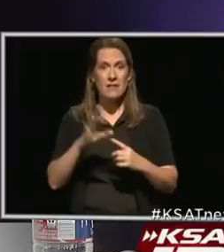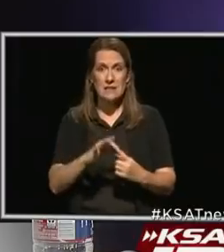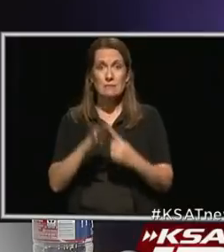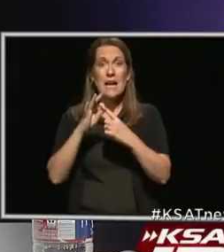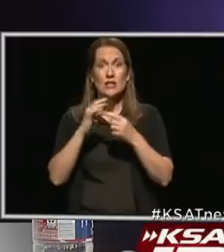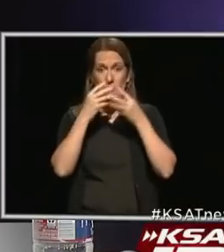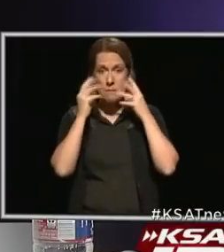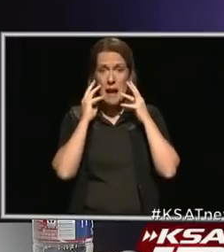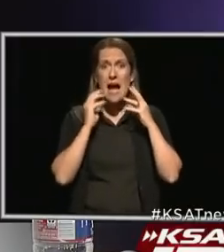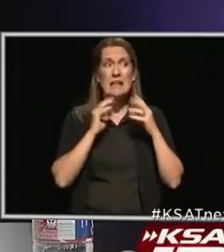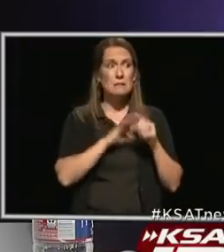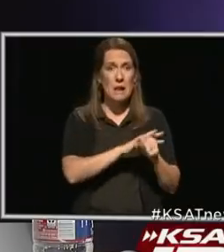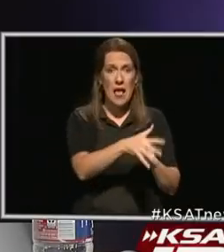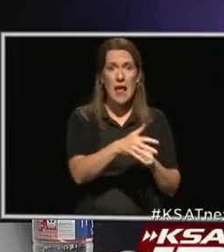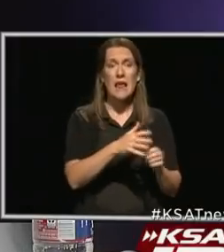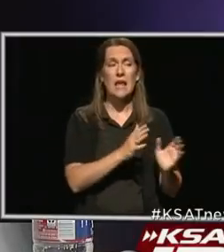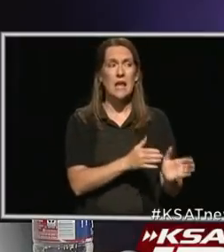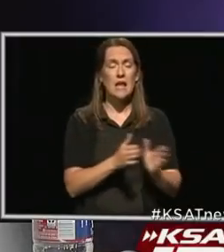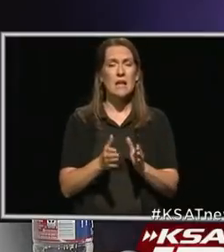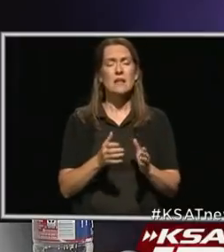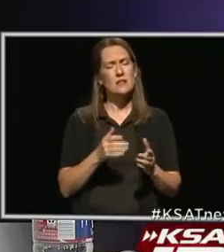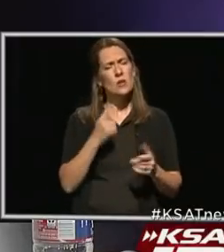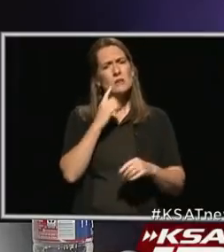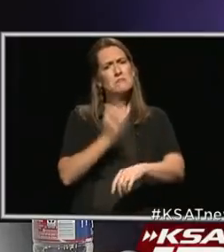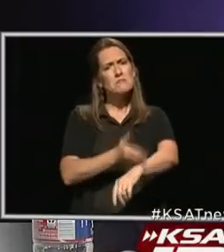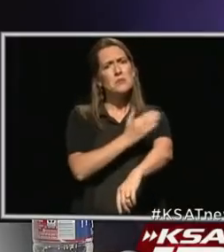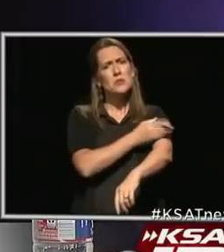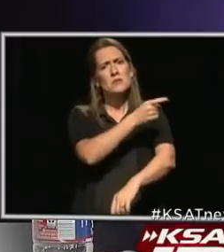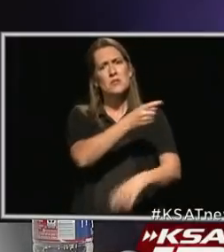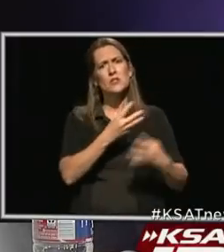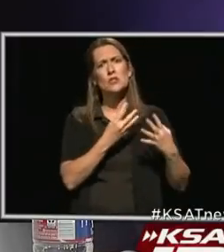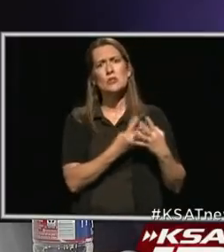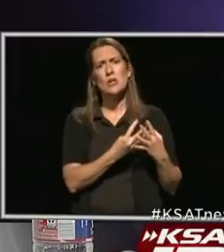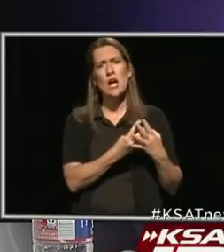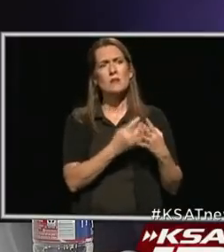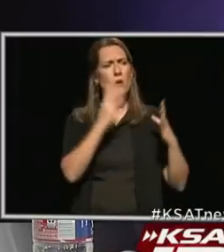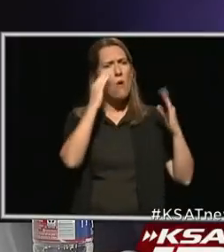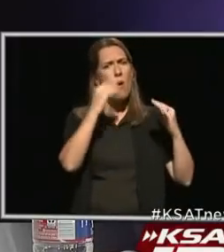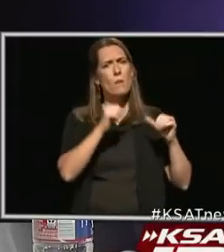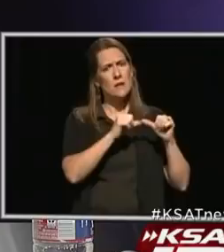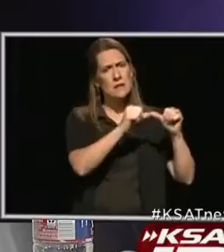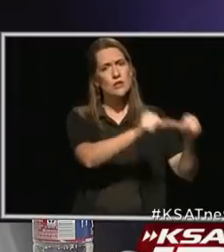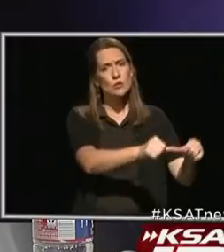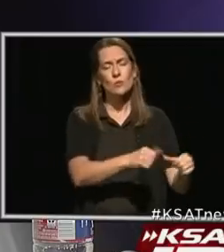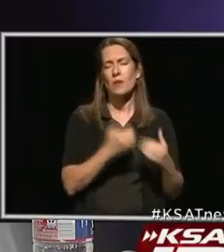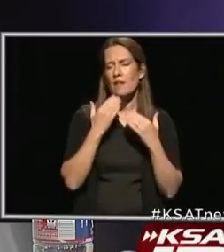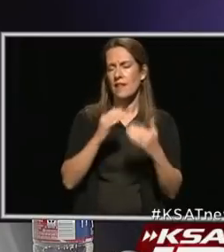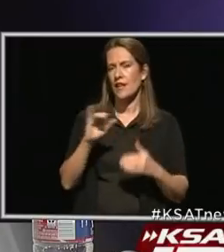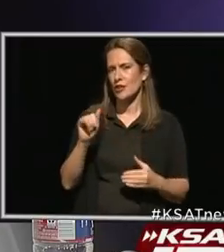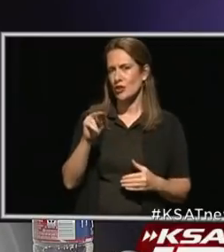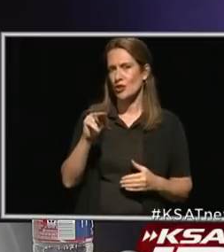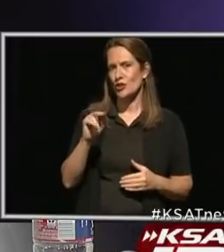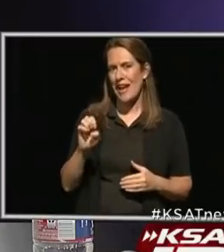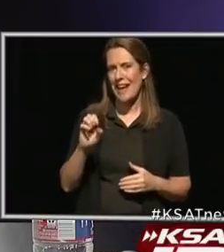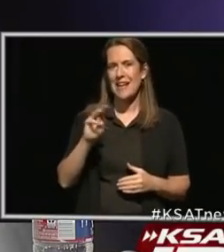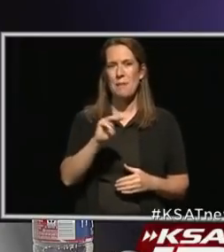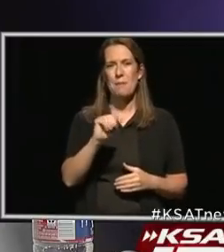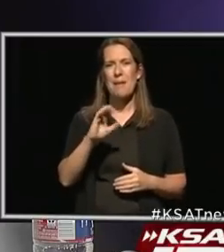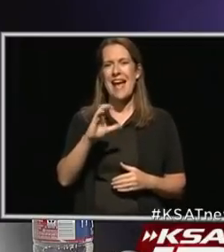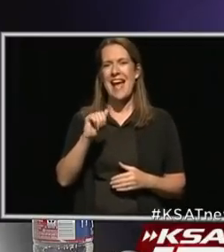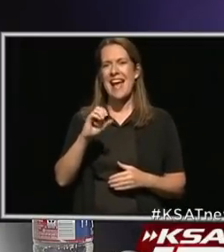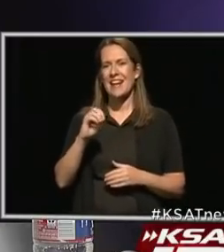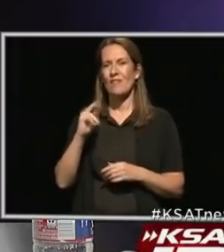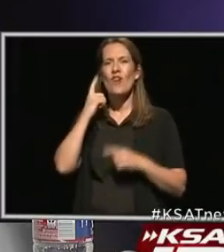ones. So things are getting better at the jail, and we hope that that continues. Let me thank Jane Macon for this King